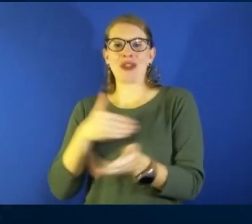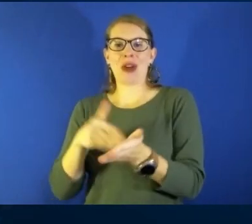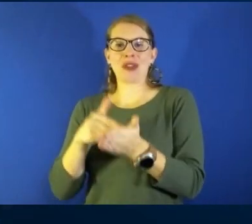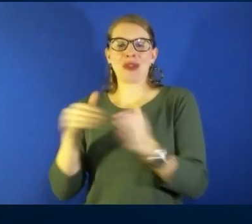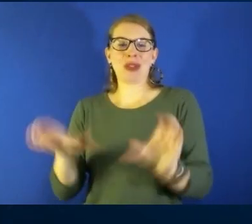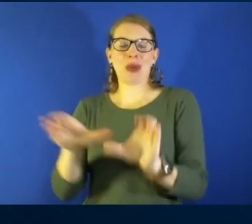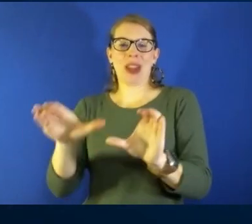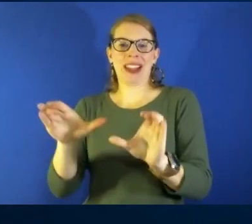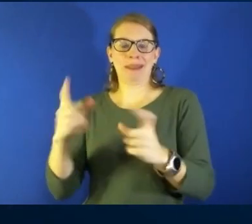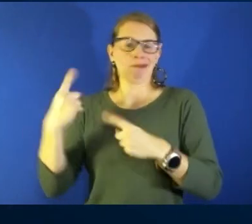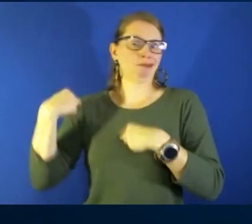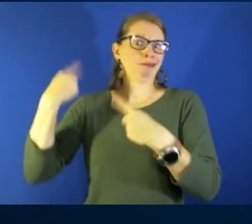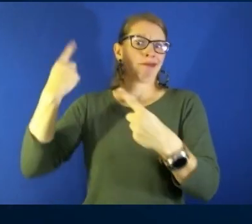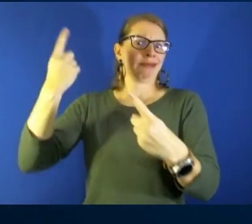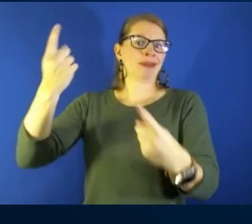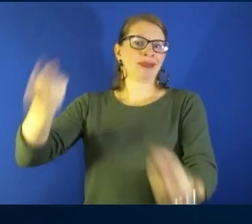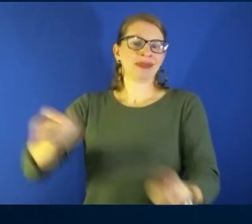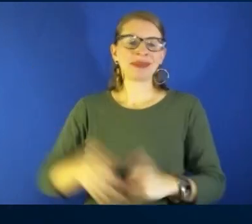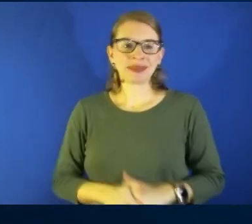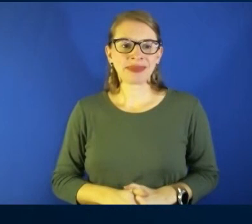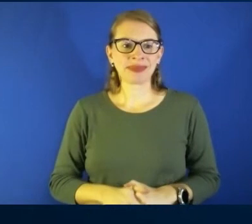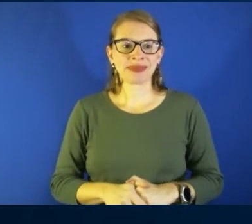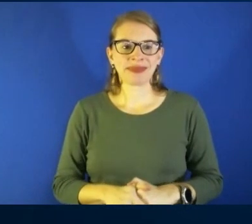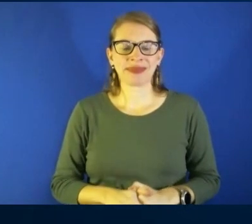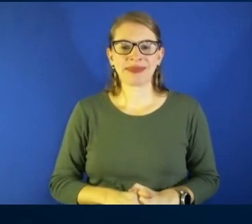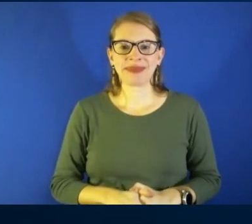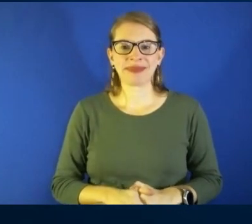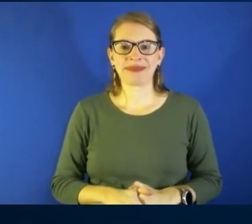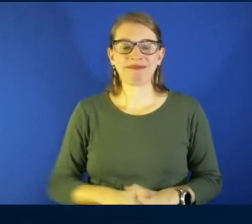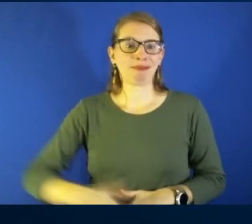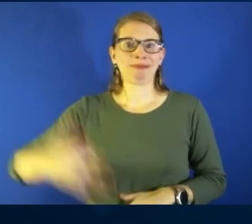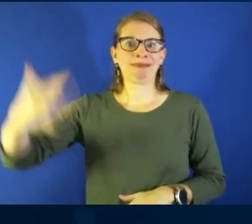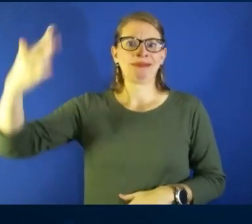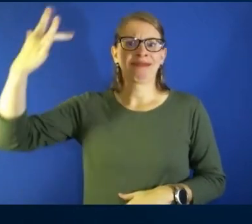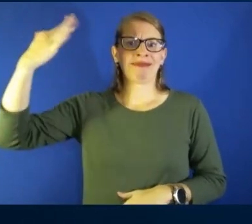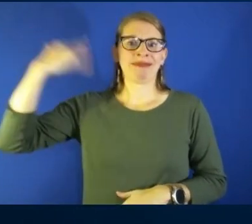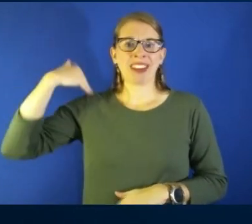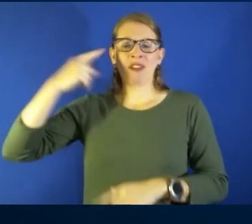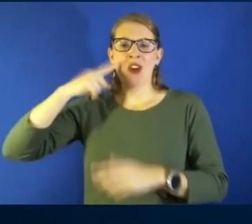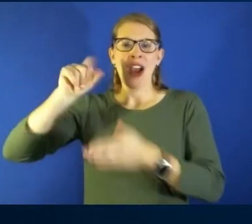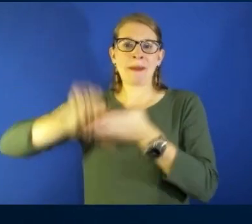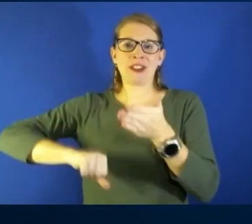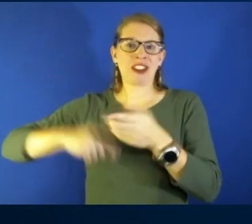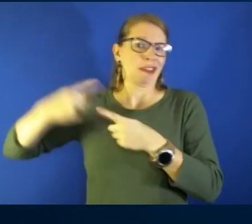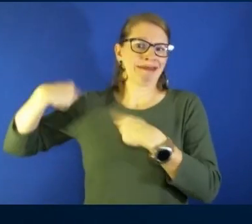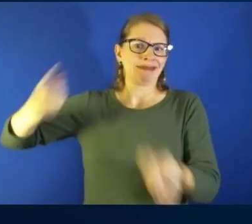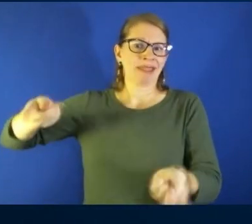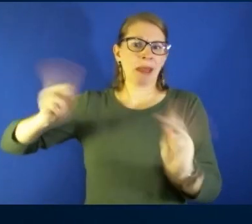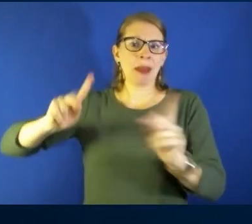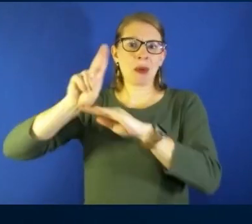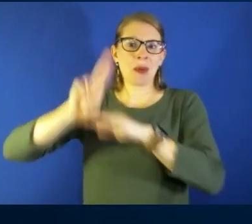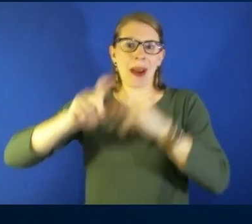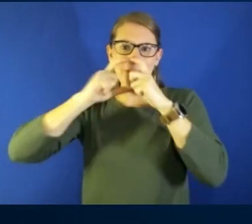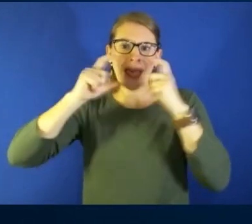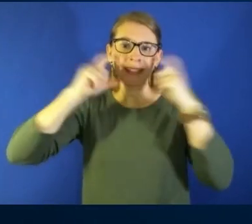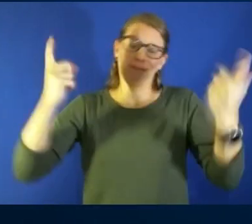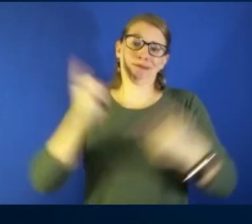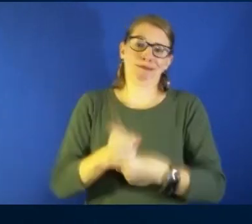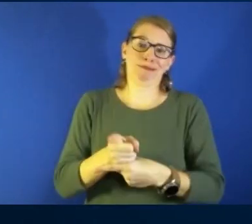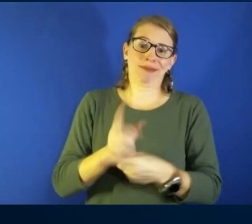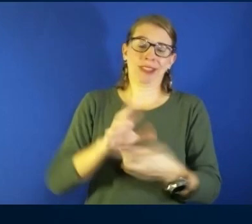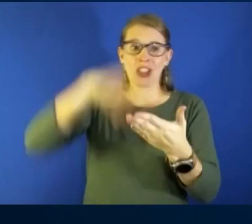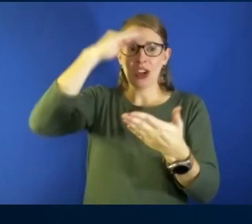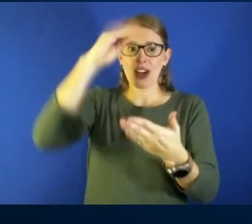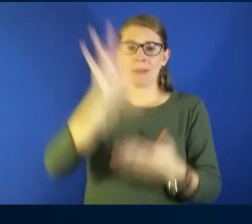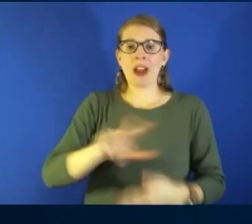for years and years, since we could, at the beginning of time, and doing operations, that people have been wearing masks. Is that what they do? Well, we learned about